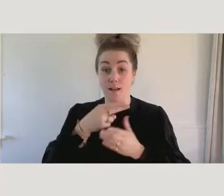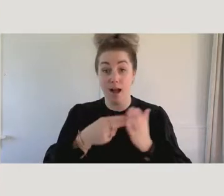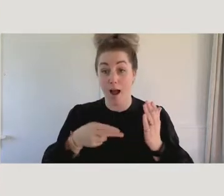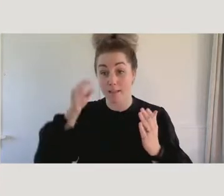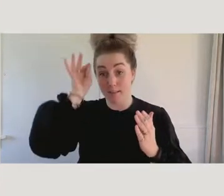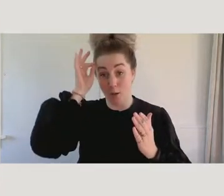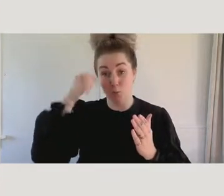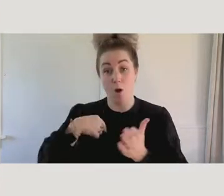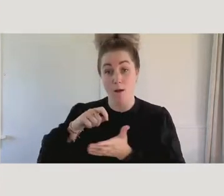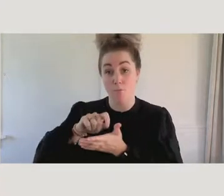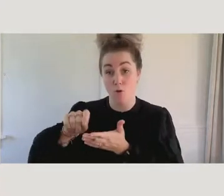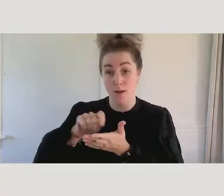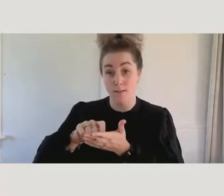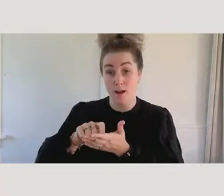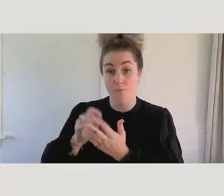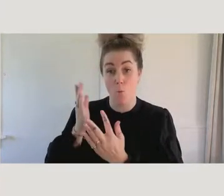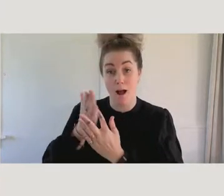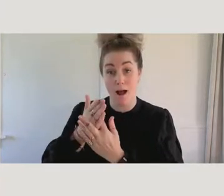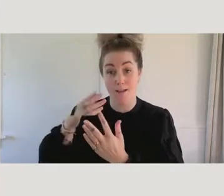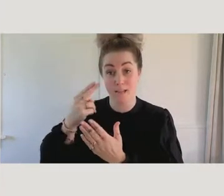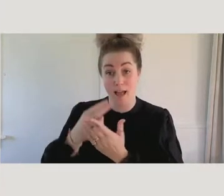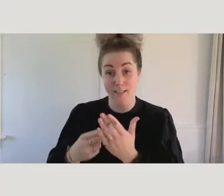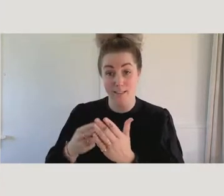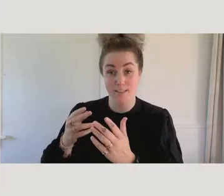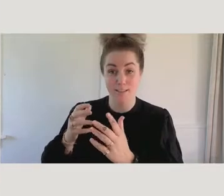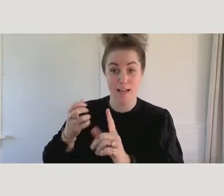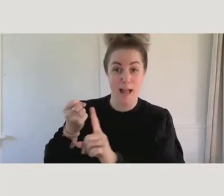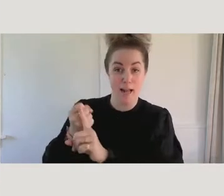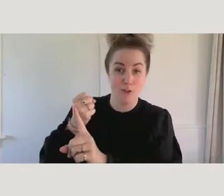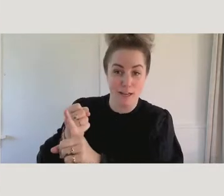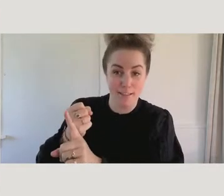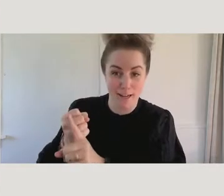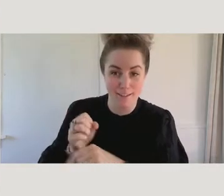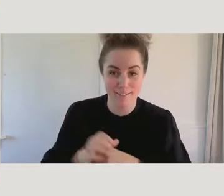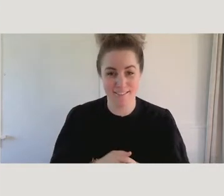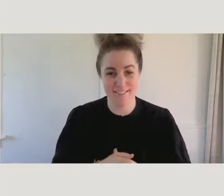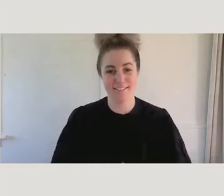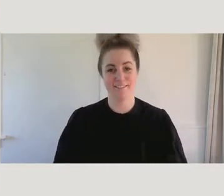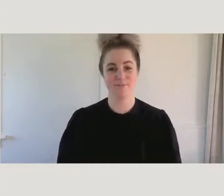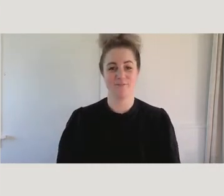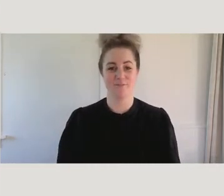writer at Texas educator thank you